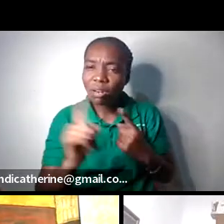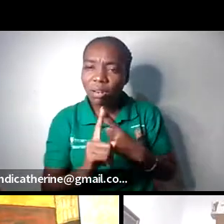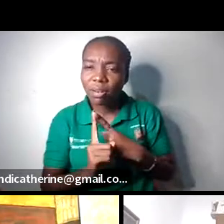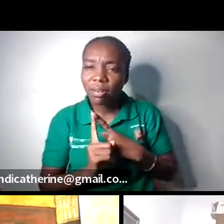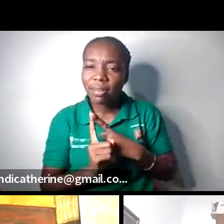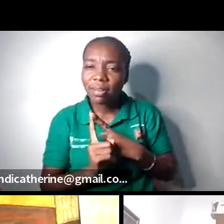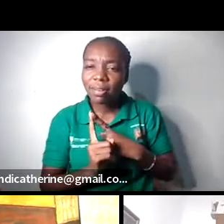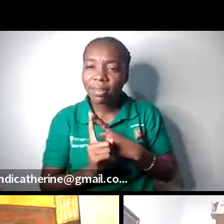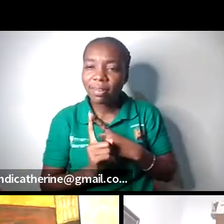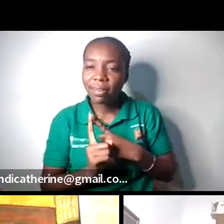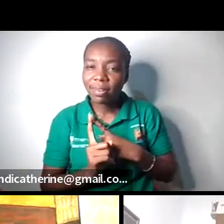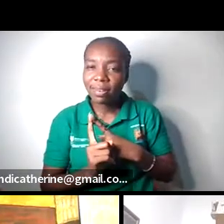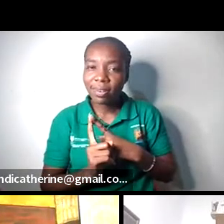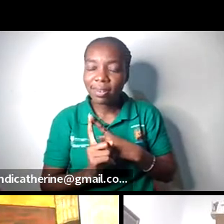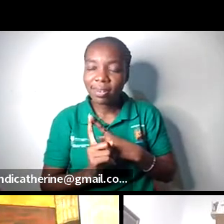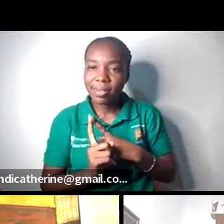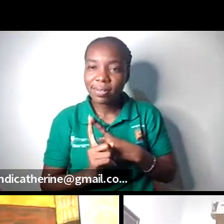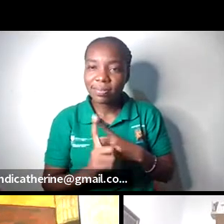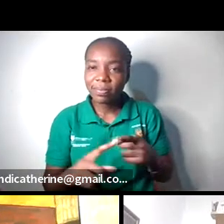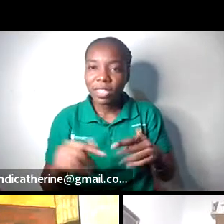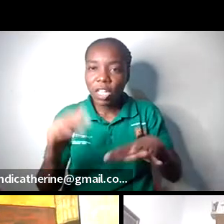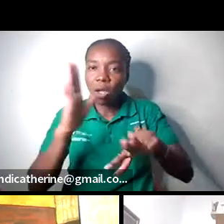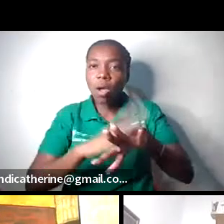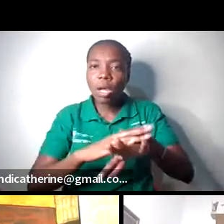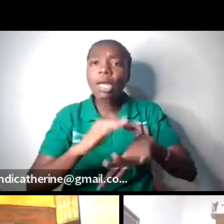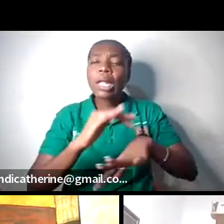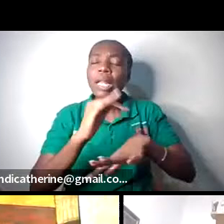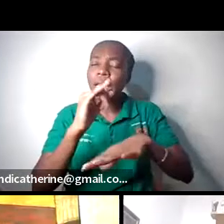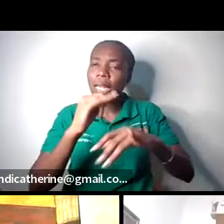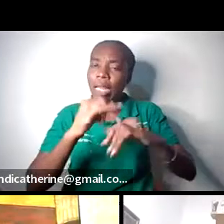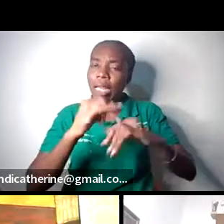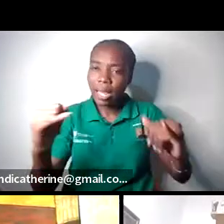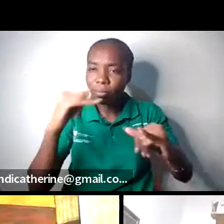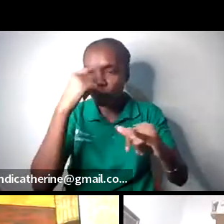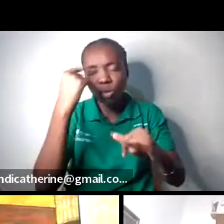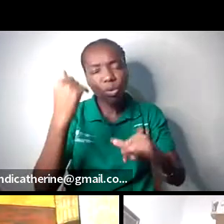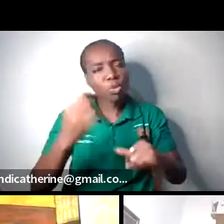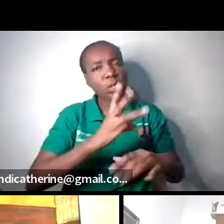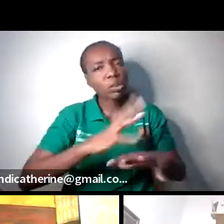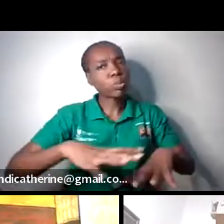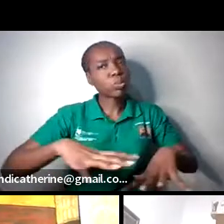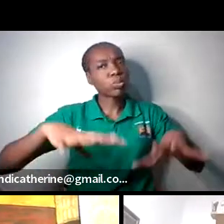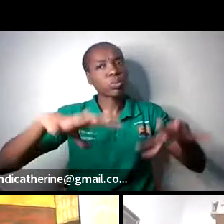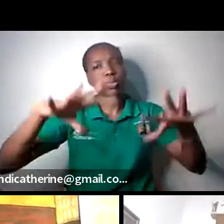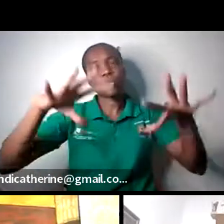We've actually, because of the flooding in the